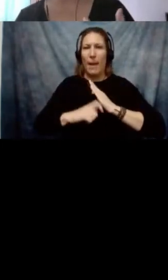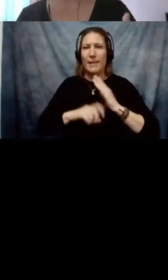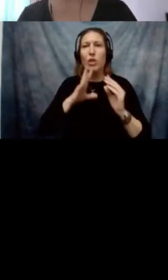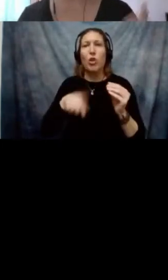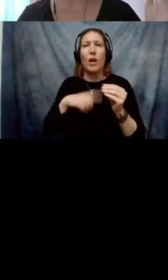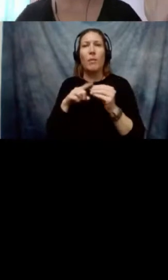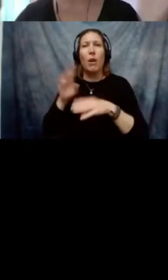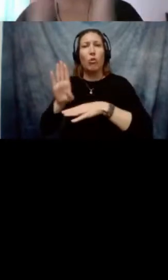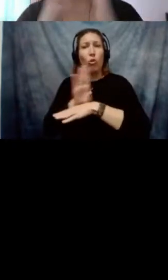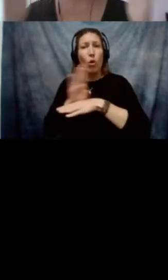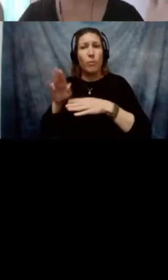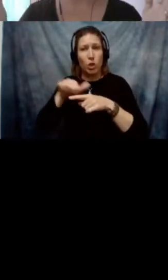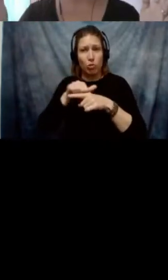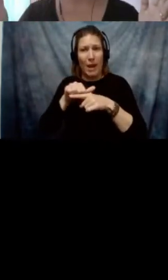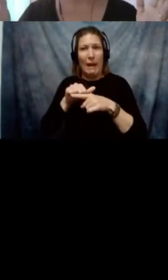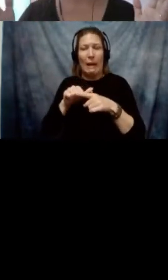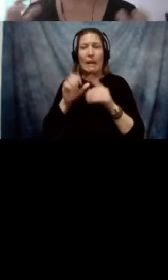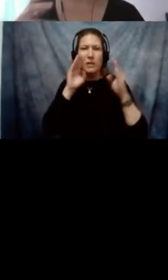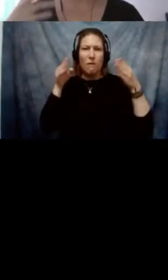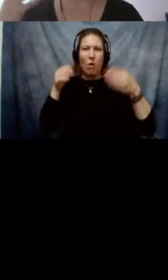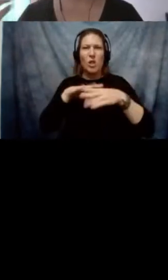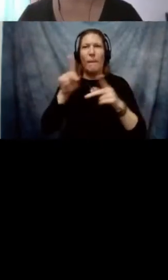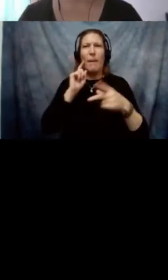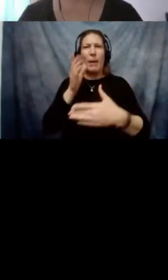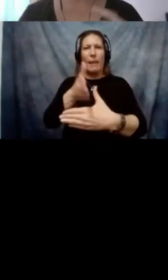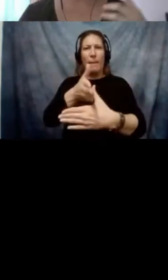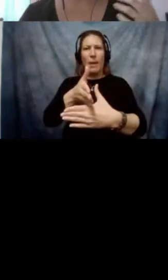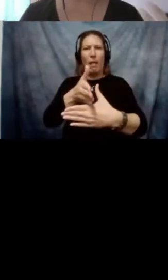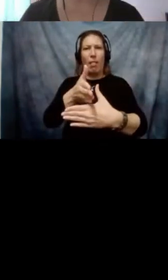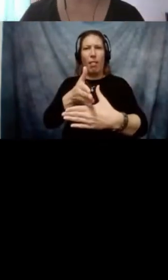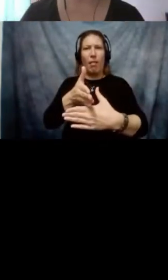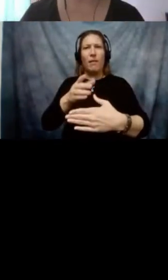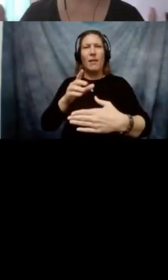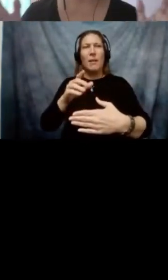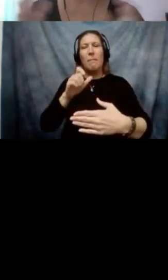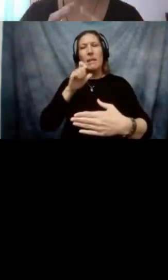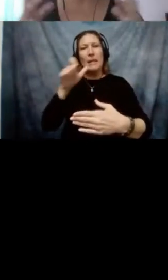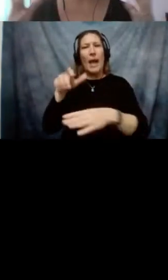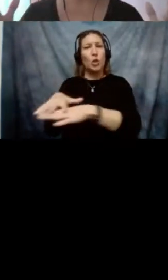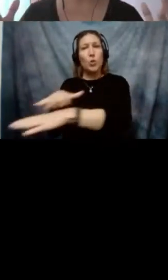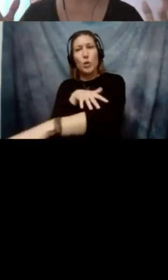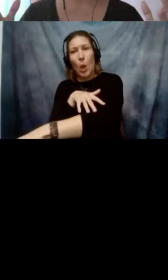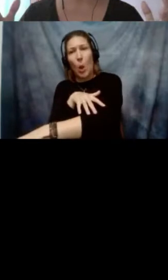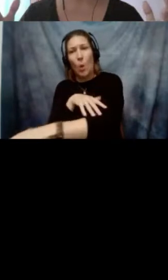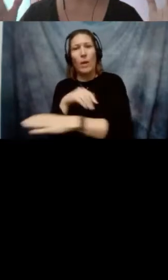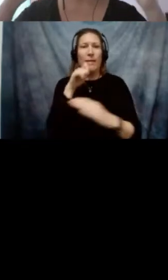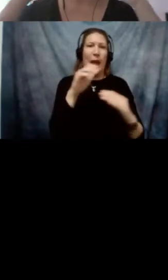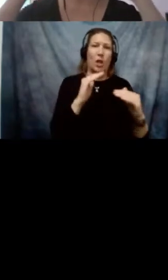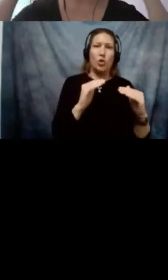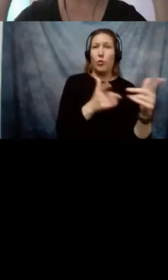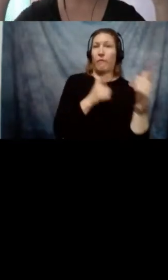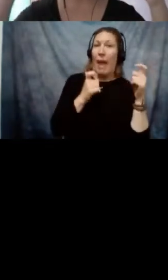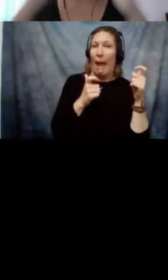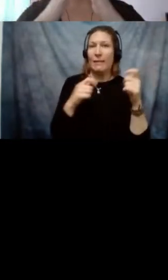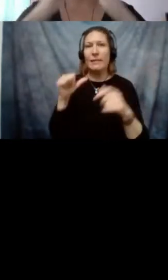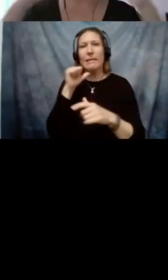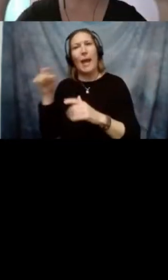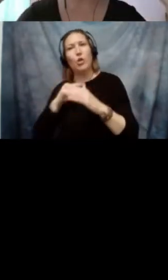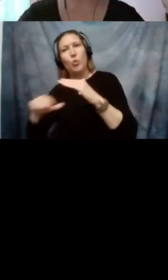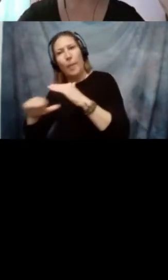the middle of the pack, but it's not too advanced and it's not too slow. And that's mostly what training is about. But what UDL asks us to do is expand